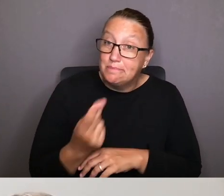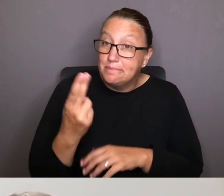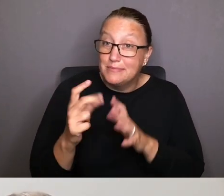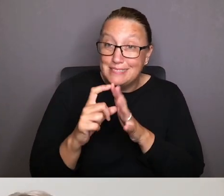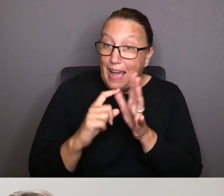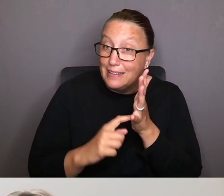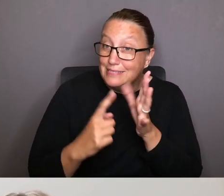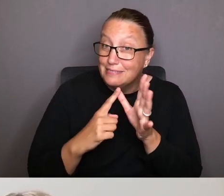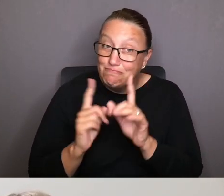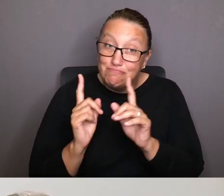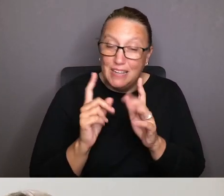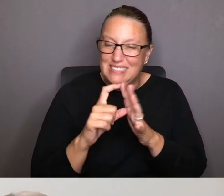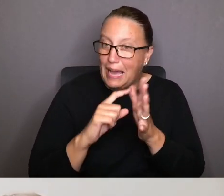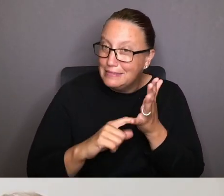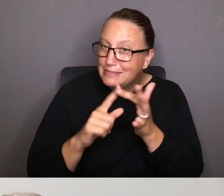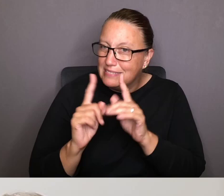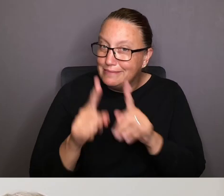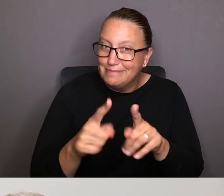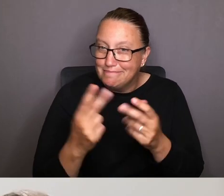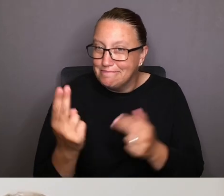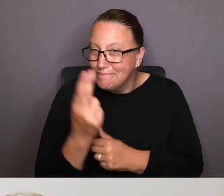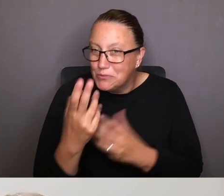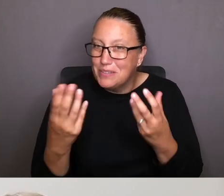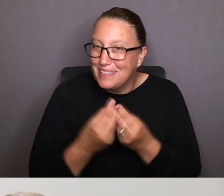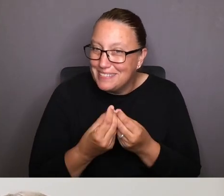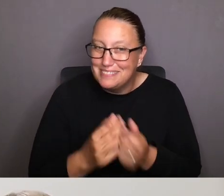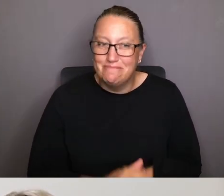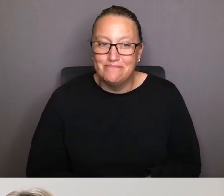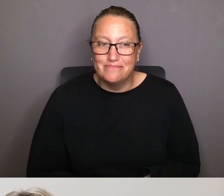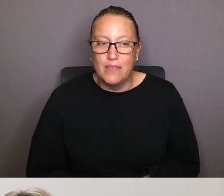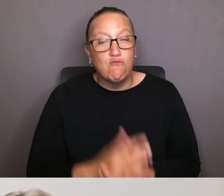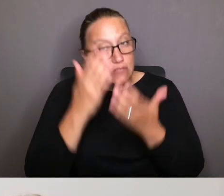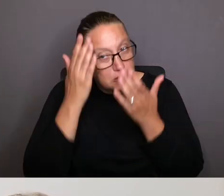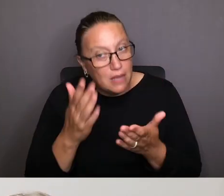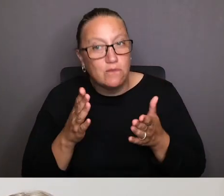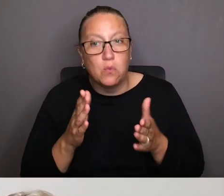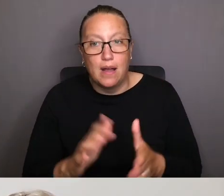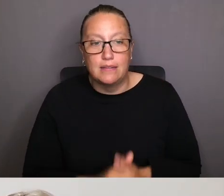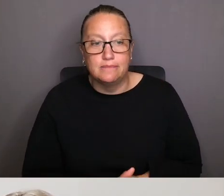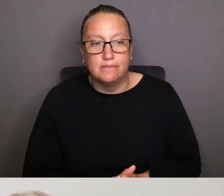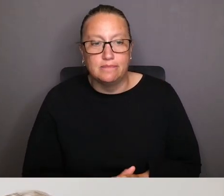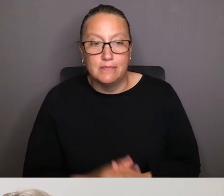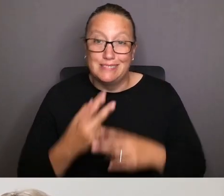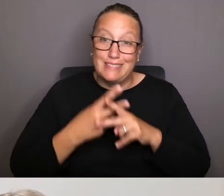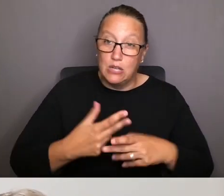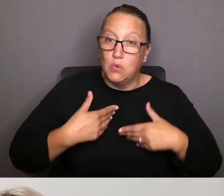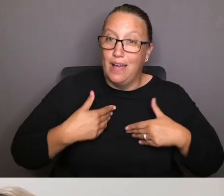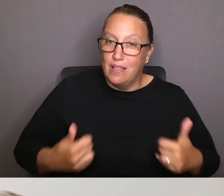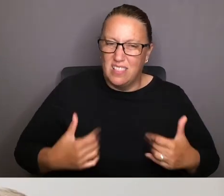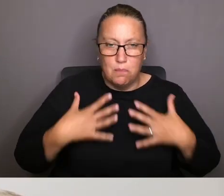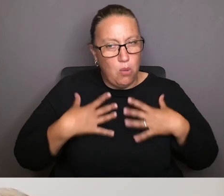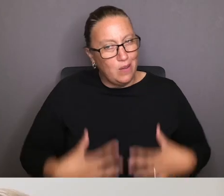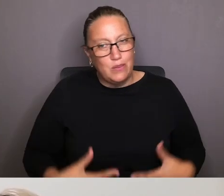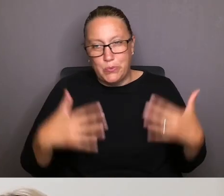on a date and do it in a way that's respectful and appropriate? Because, you know, when we're talking about sexual and reproductive